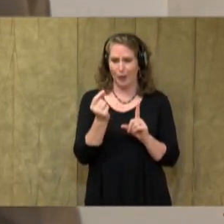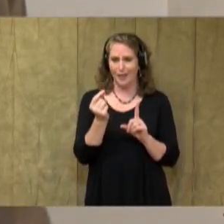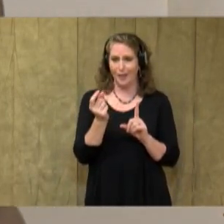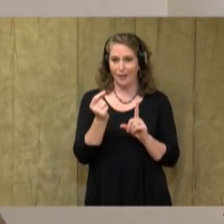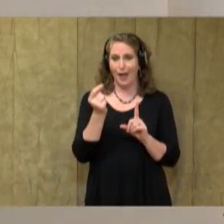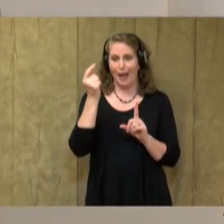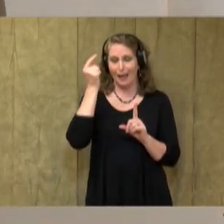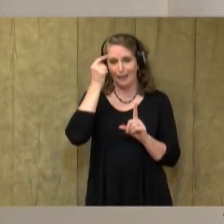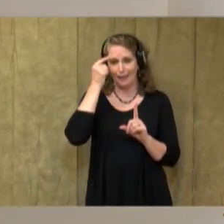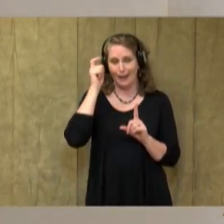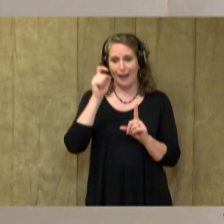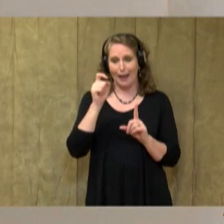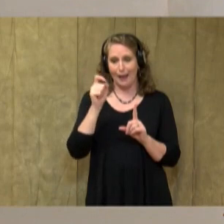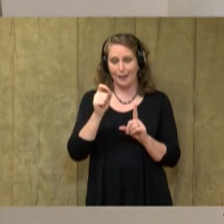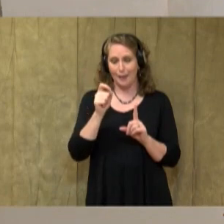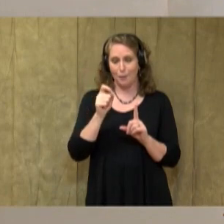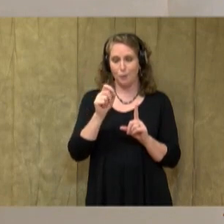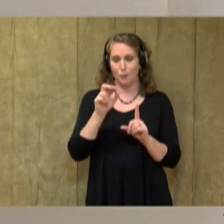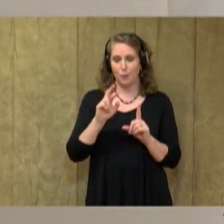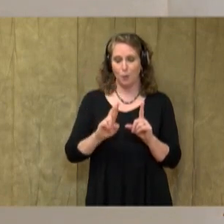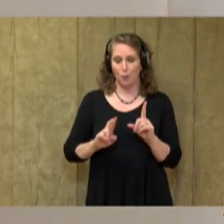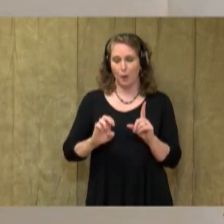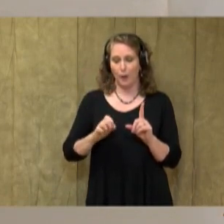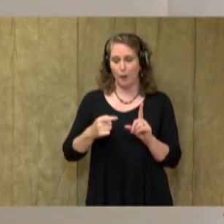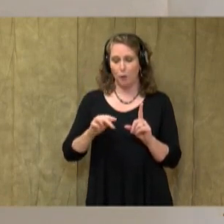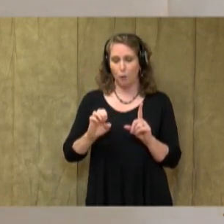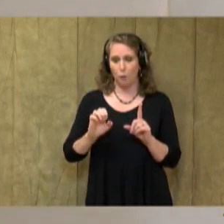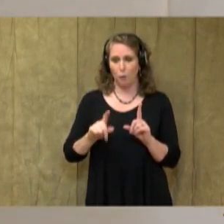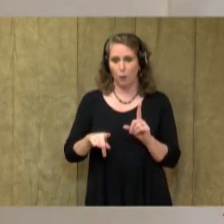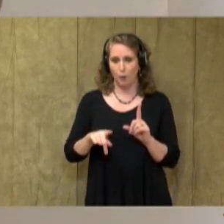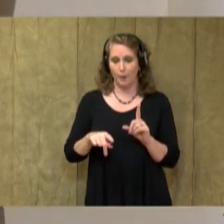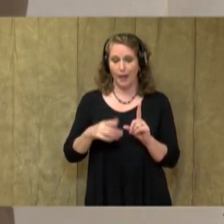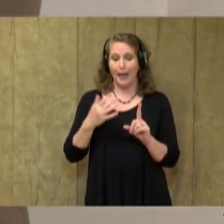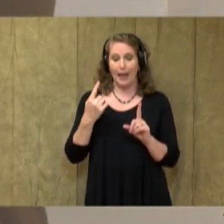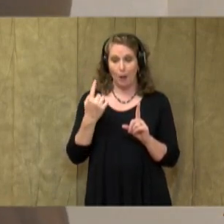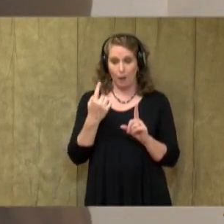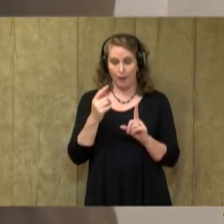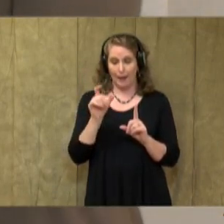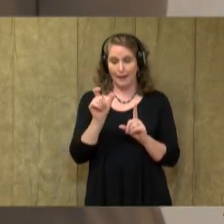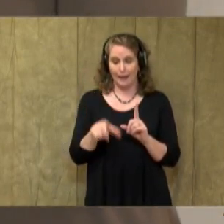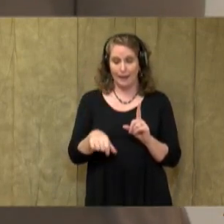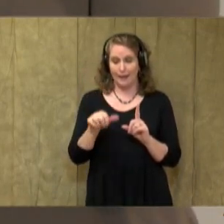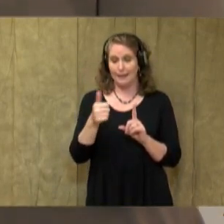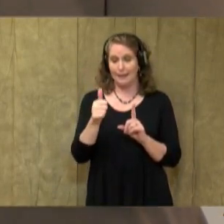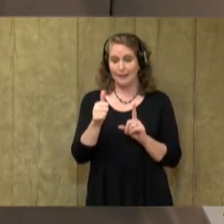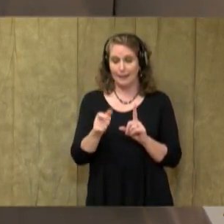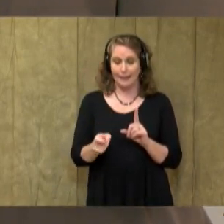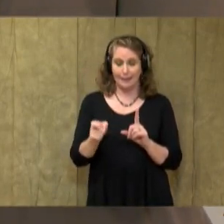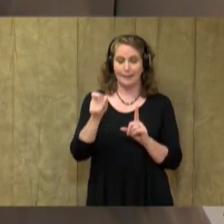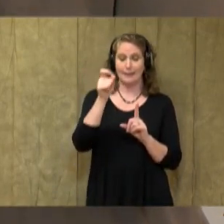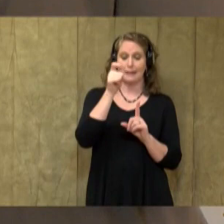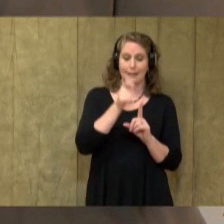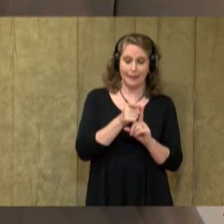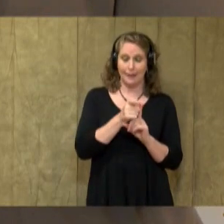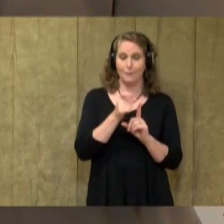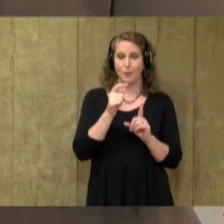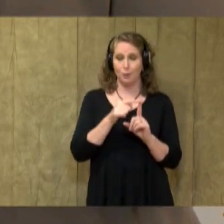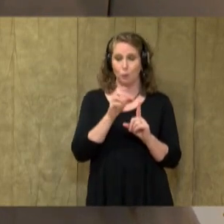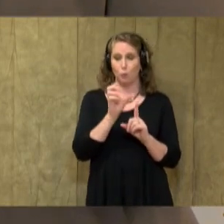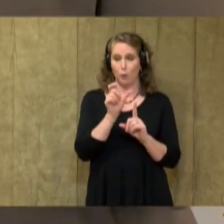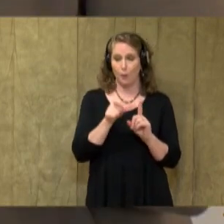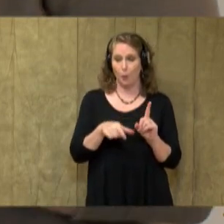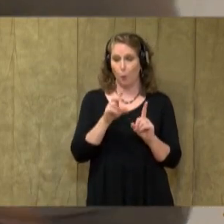I think that I need to regroup and I need to take one of my 10s and break it up into ones. Do you think that would